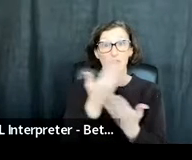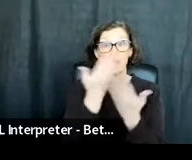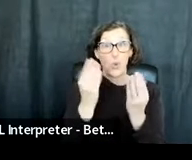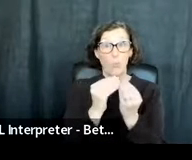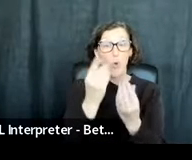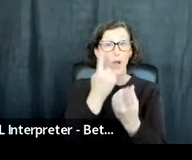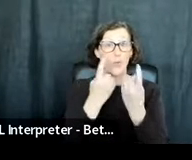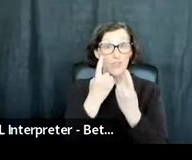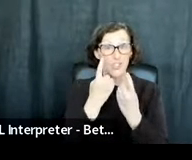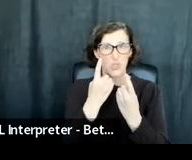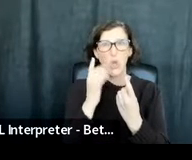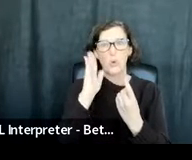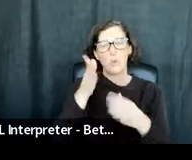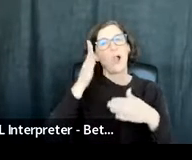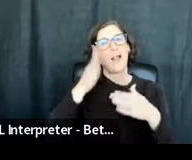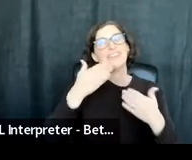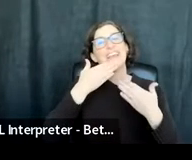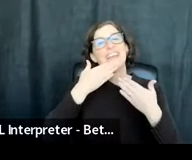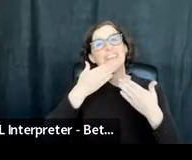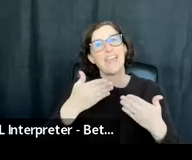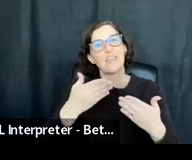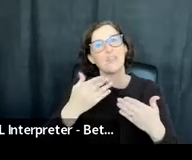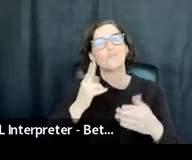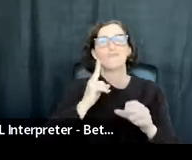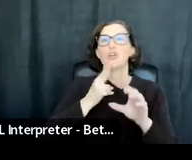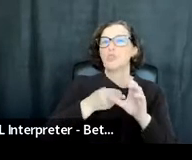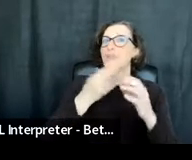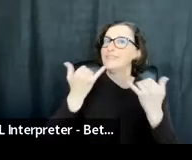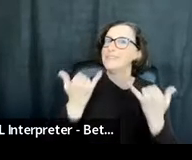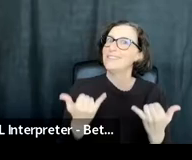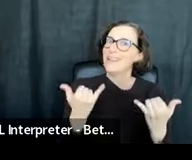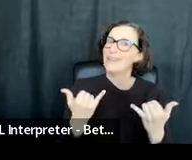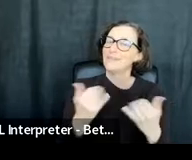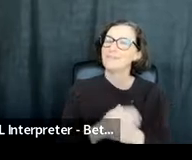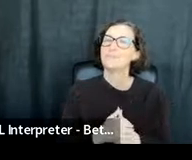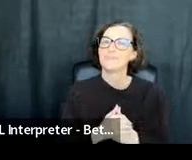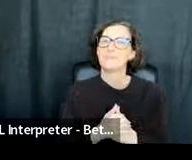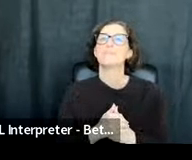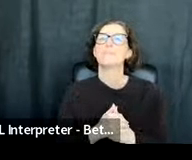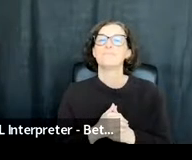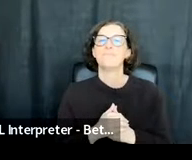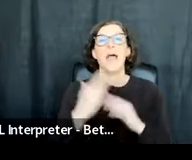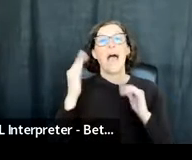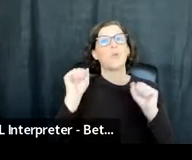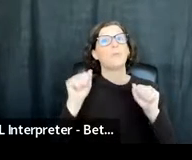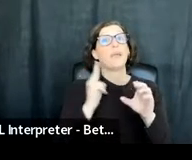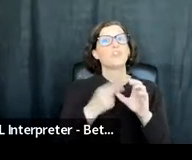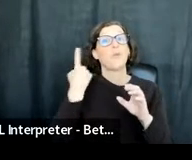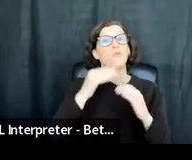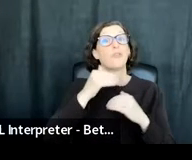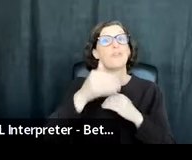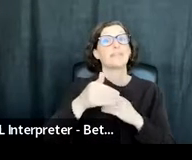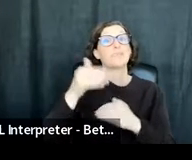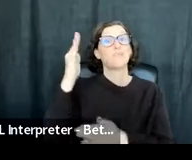probably wrap it up. So thank you everyone very much for attending, for joining, and Thank you. hope you can join us for the next one. Thanks